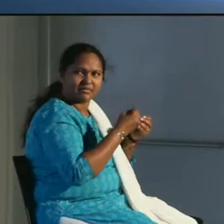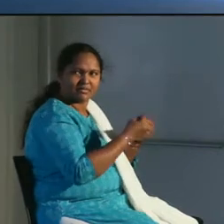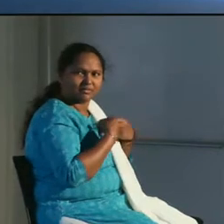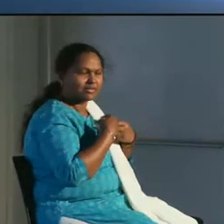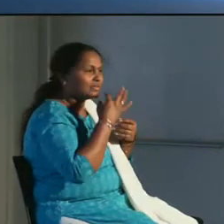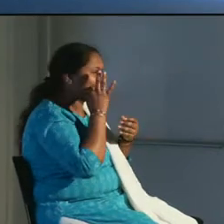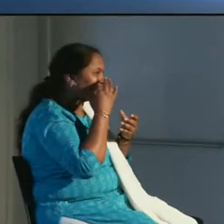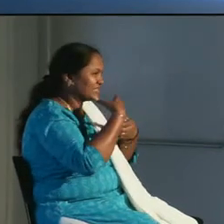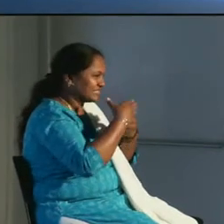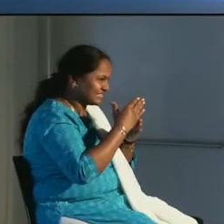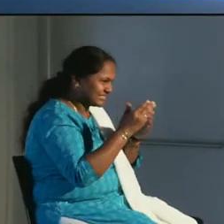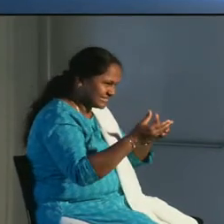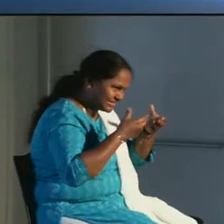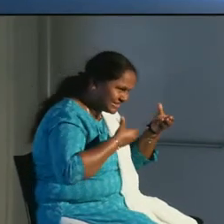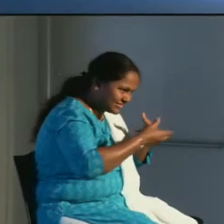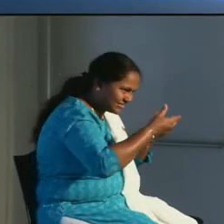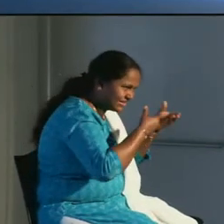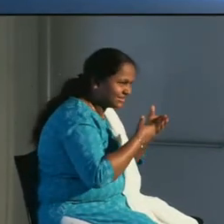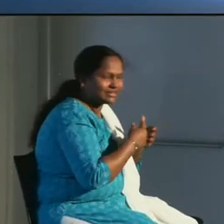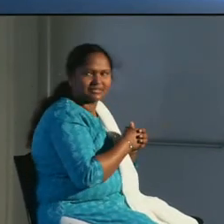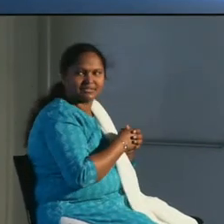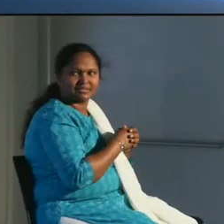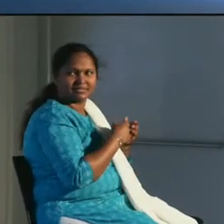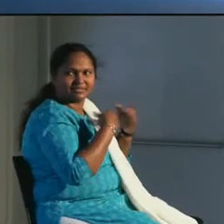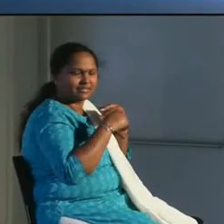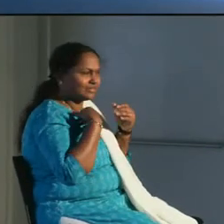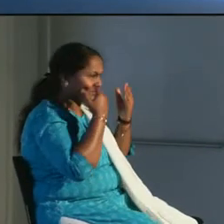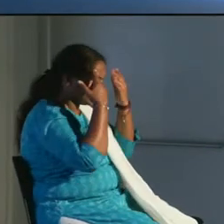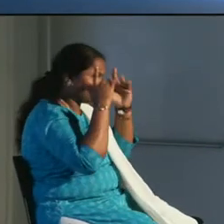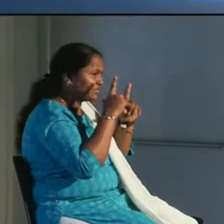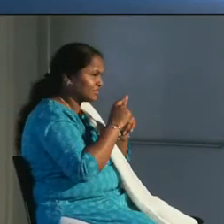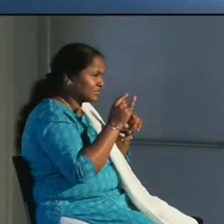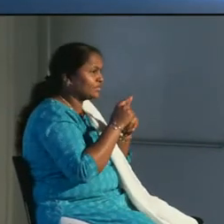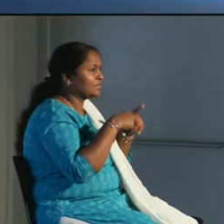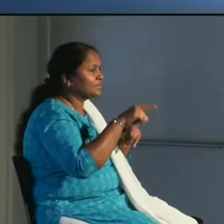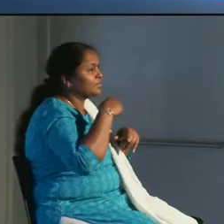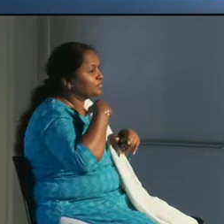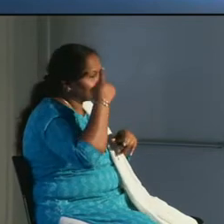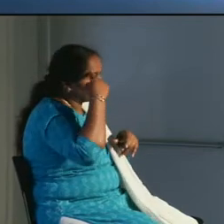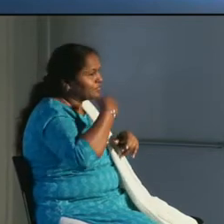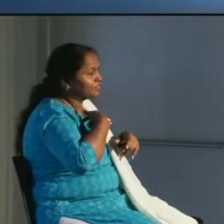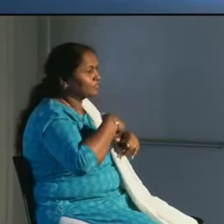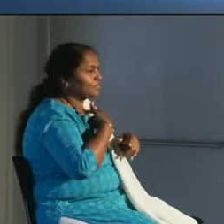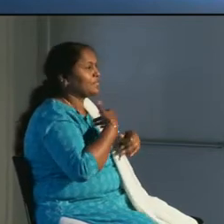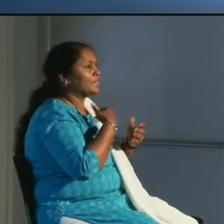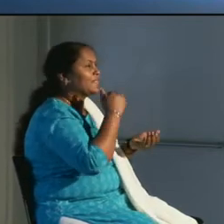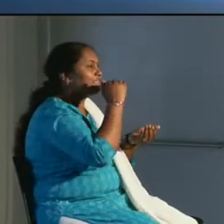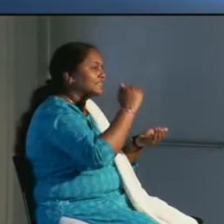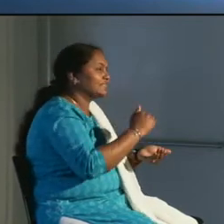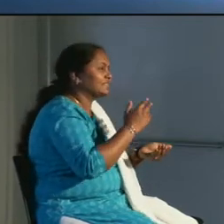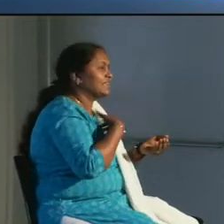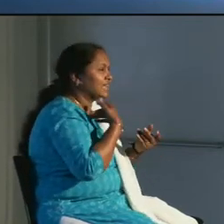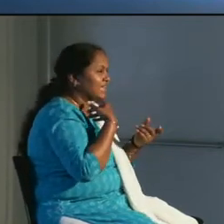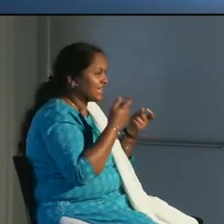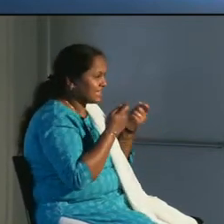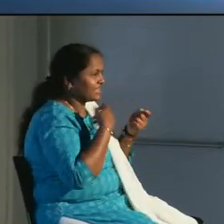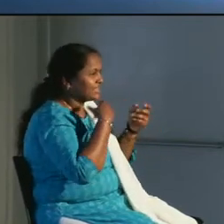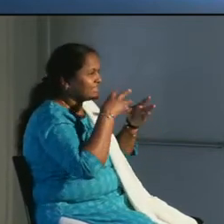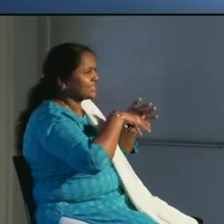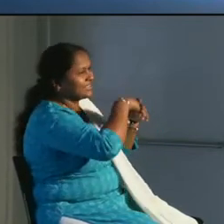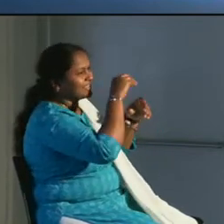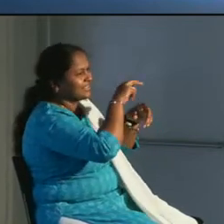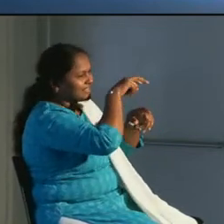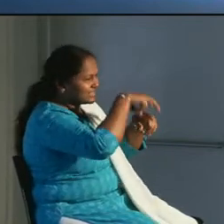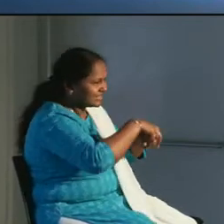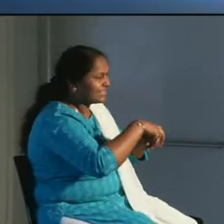of chocolates, and he was like, I don't know what you've done, but you made me think of my childhood and how I used to hang upside down